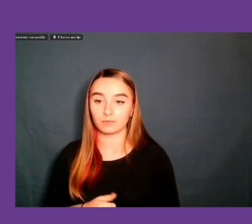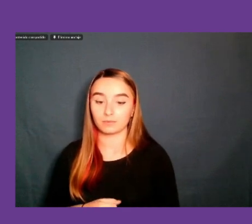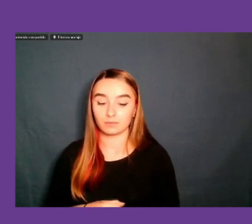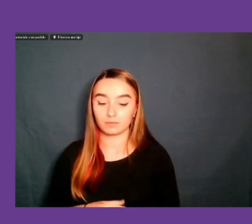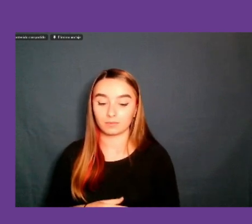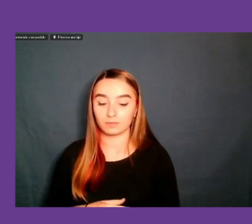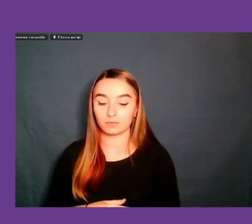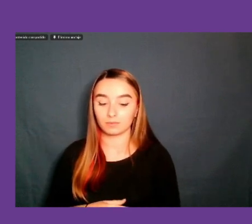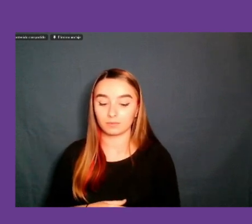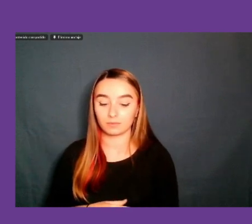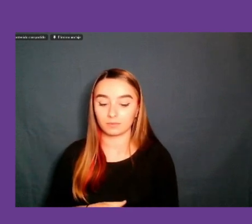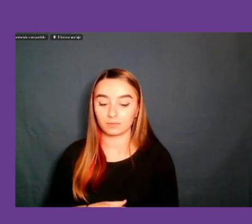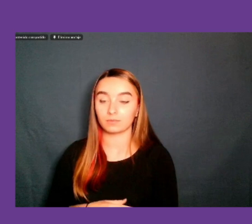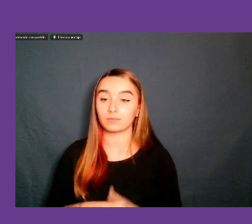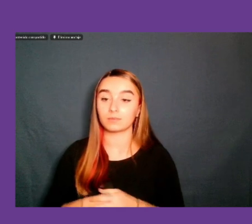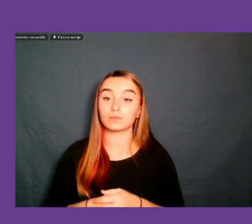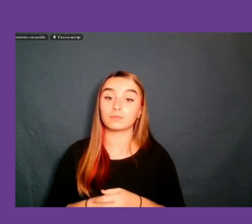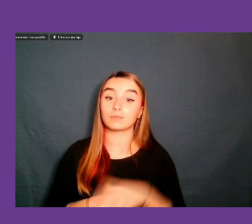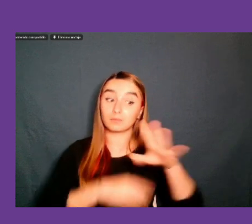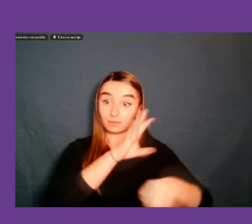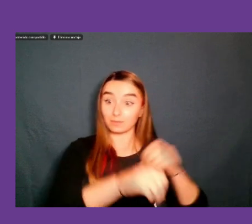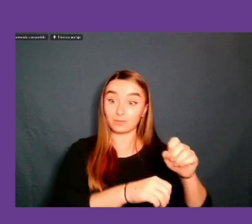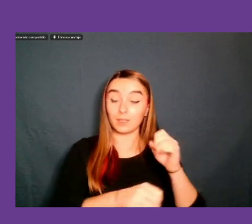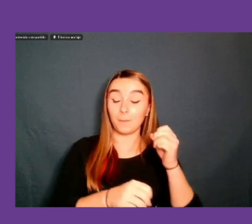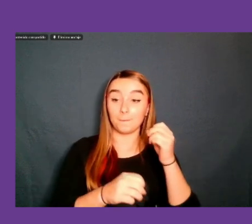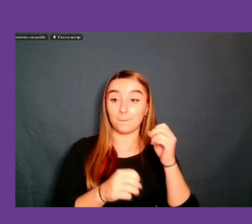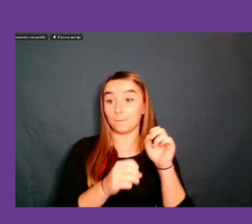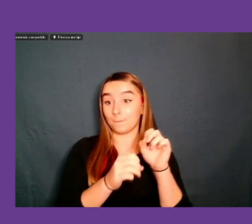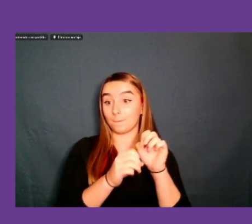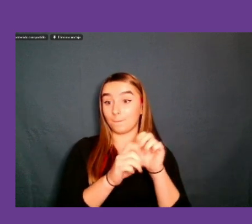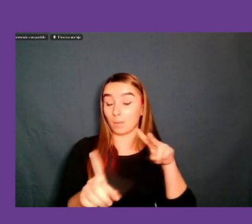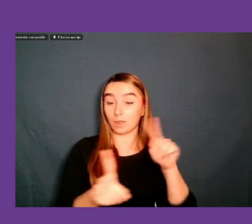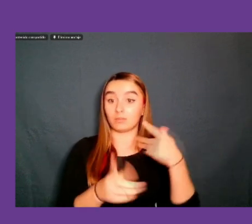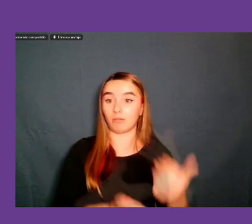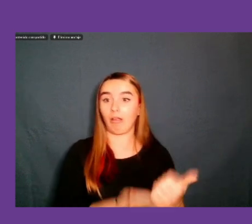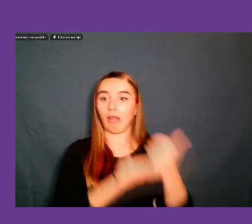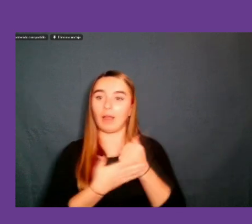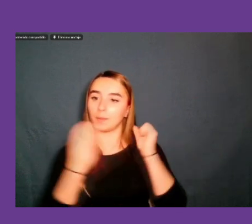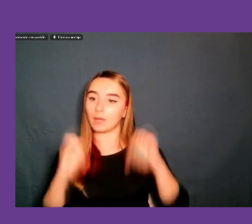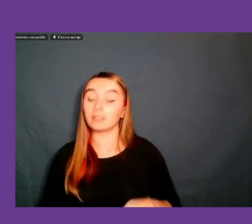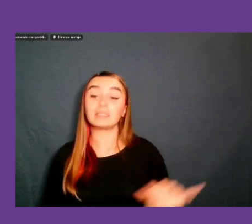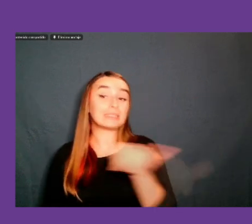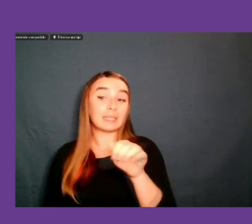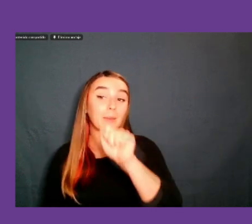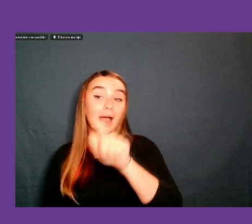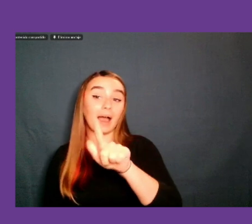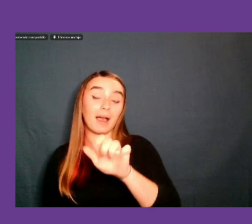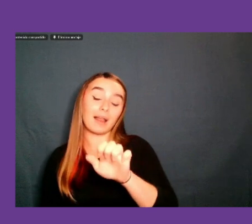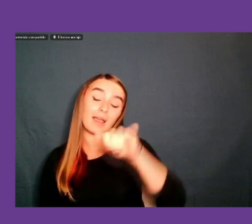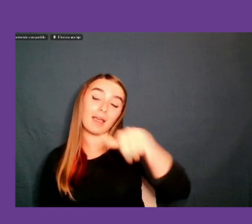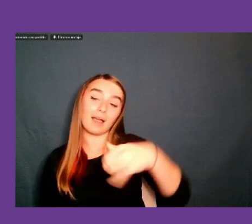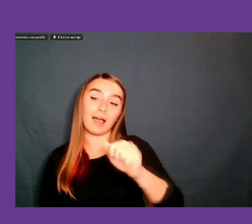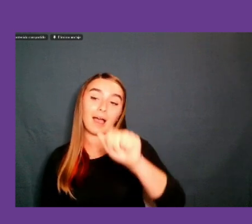And consumers' perspective can contribute to the big picture. And as Alejandro already explained, we